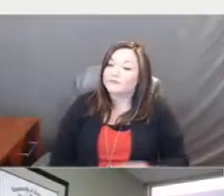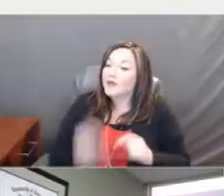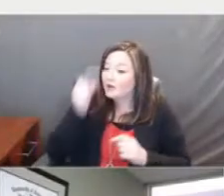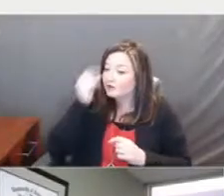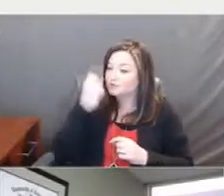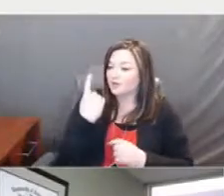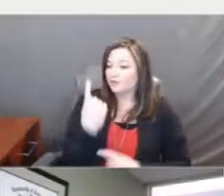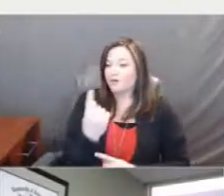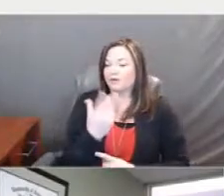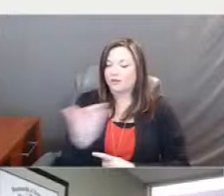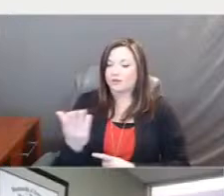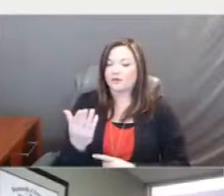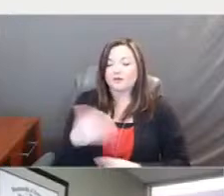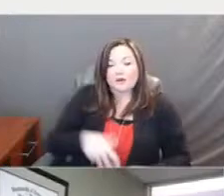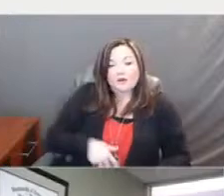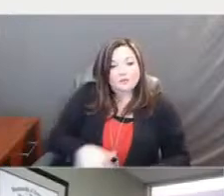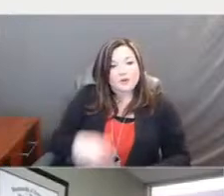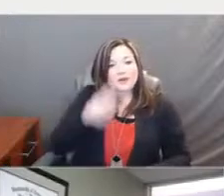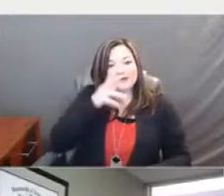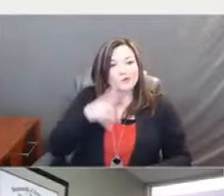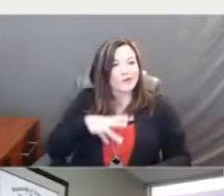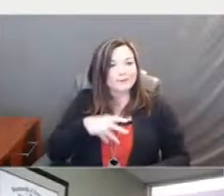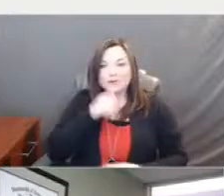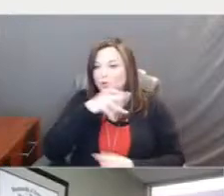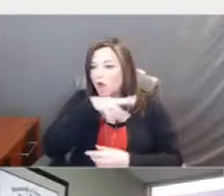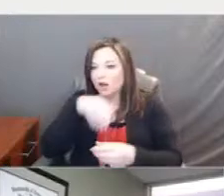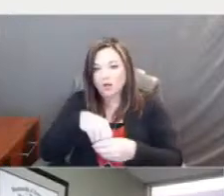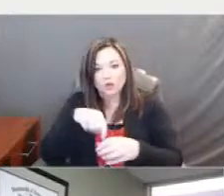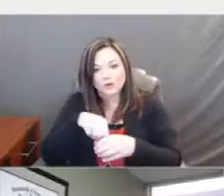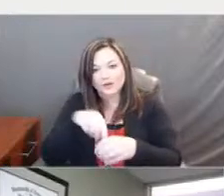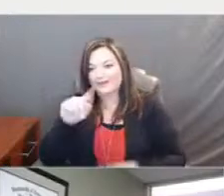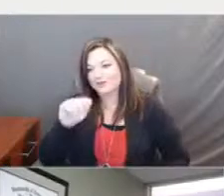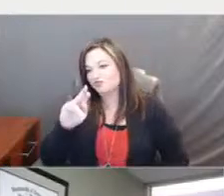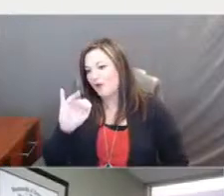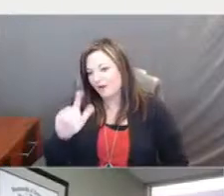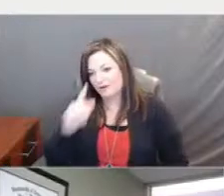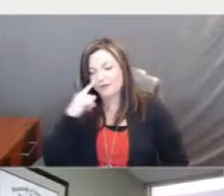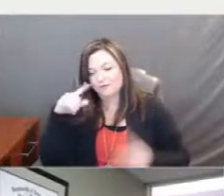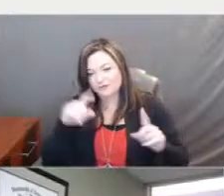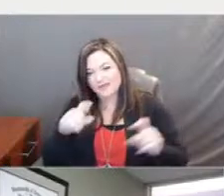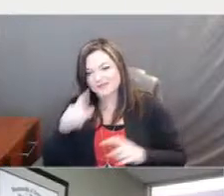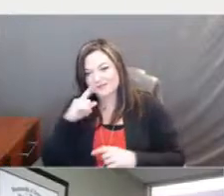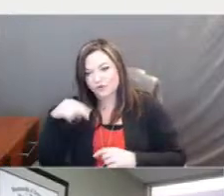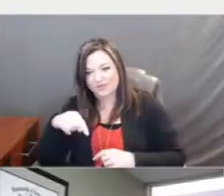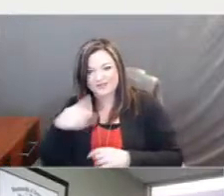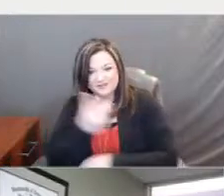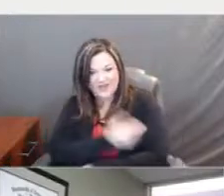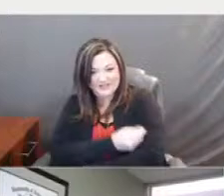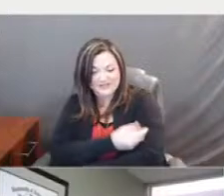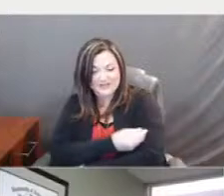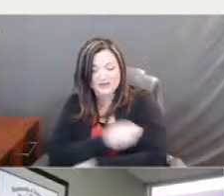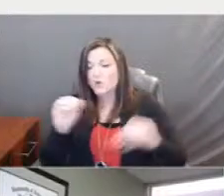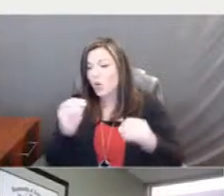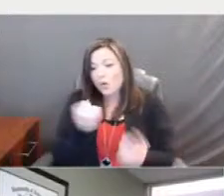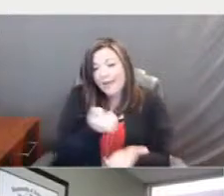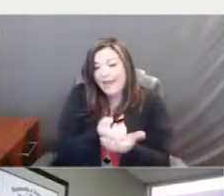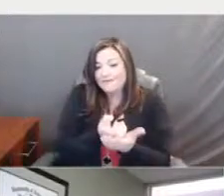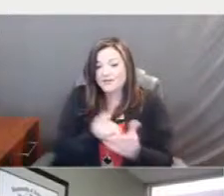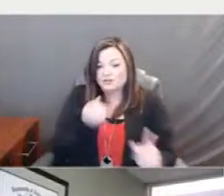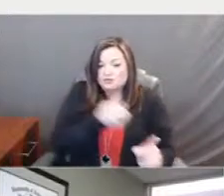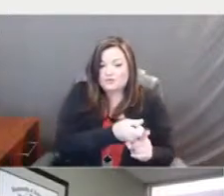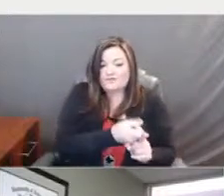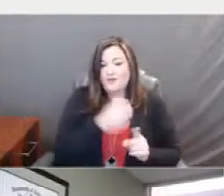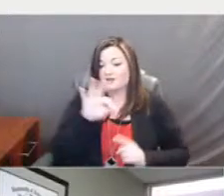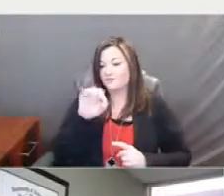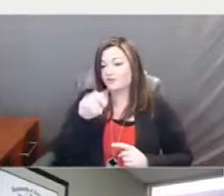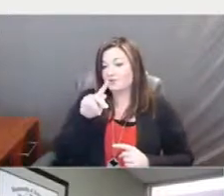in the trials of this vaccine. And there's been no evidence to show that it would have an impact on fertility. Now,